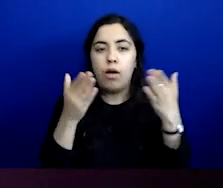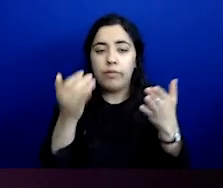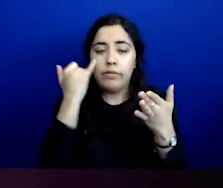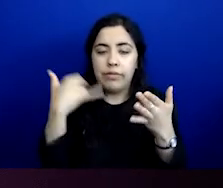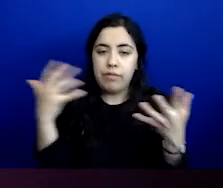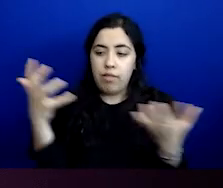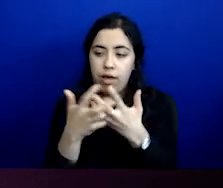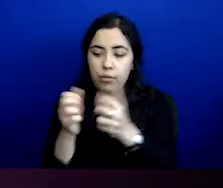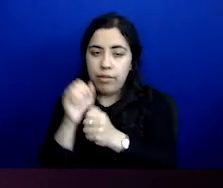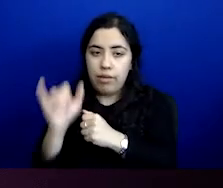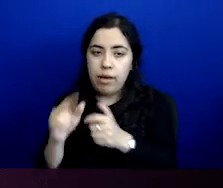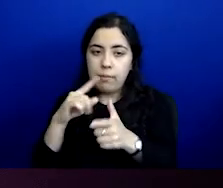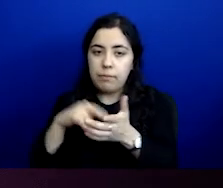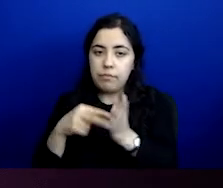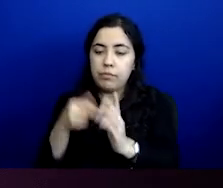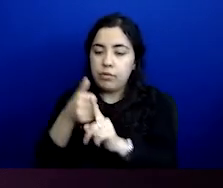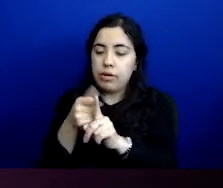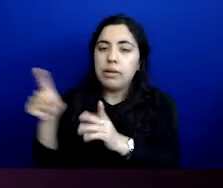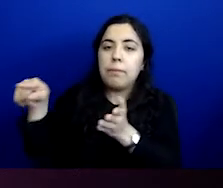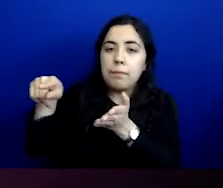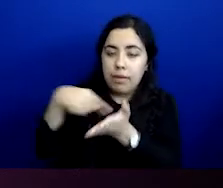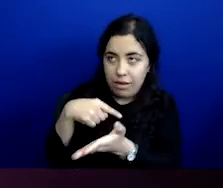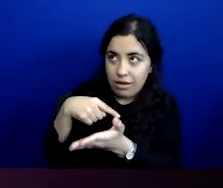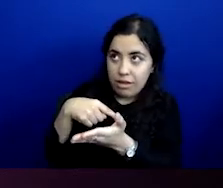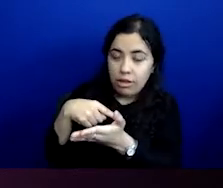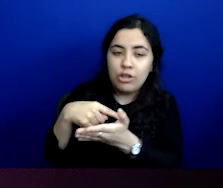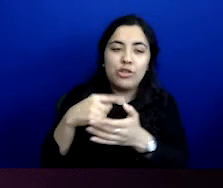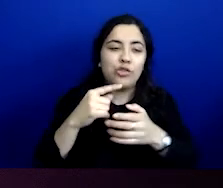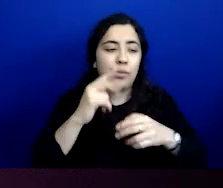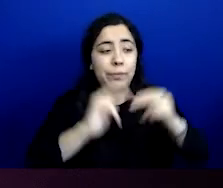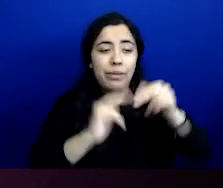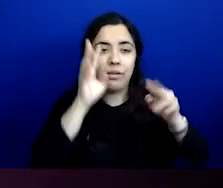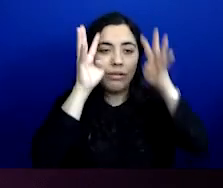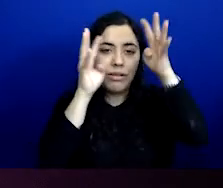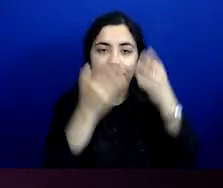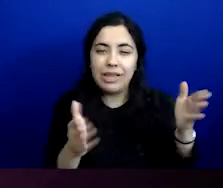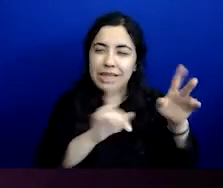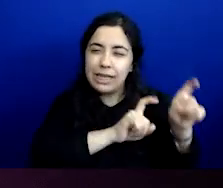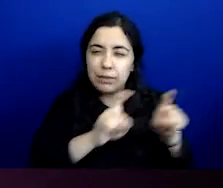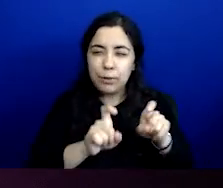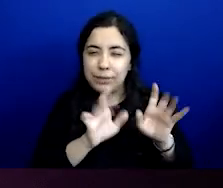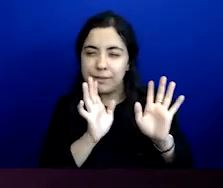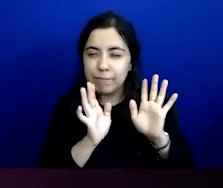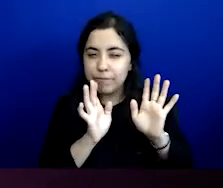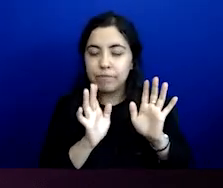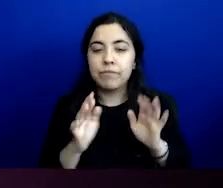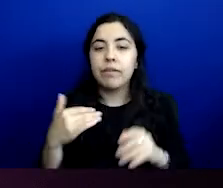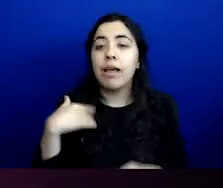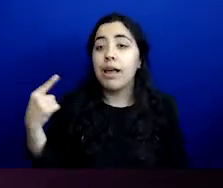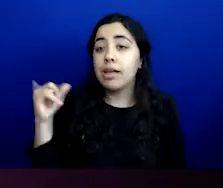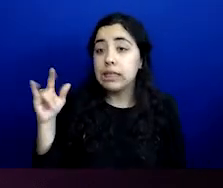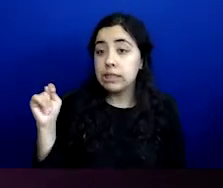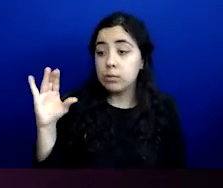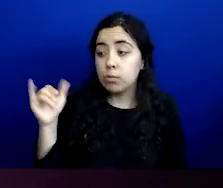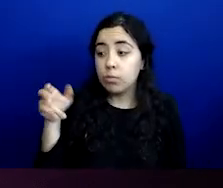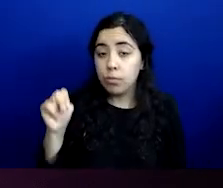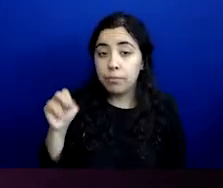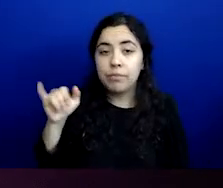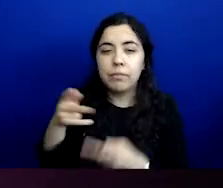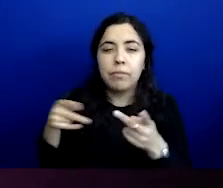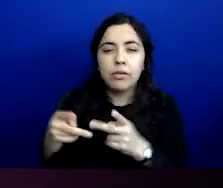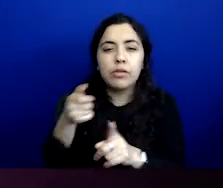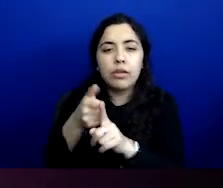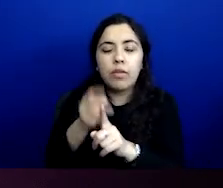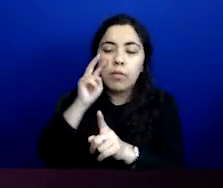with that, then you can often get paid to kind of like build stuff and experiments. And then there's Gitcoin, which is a place for you to kind of